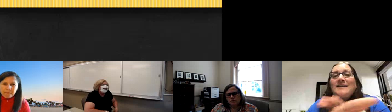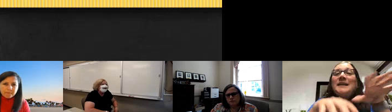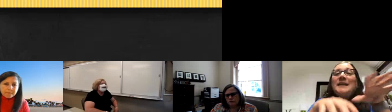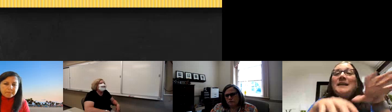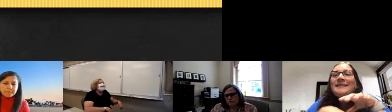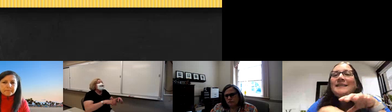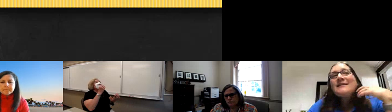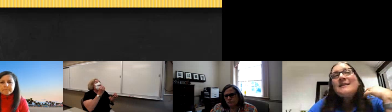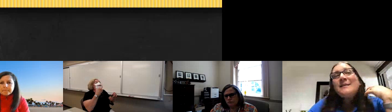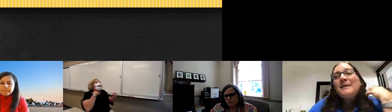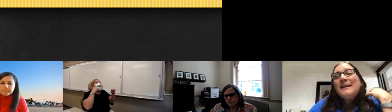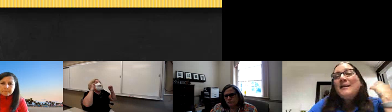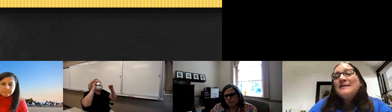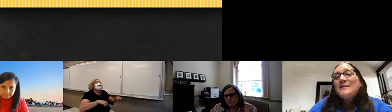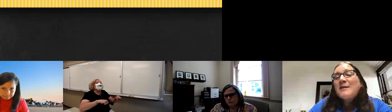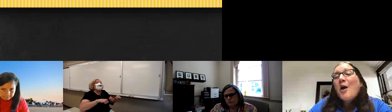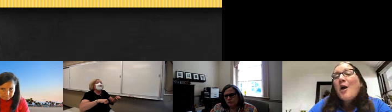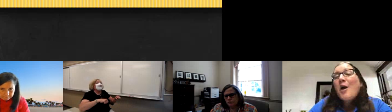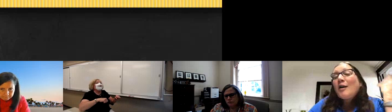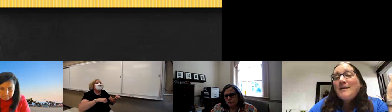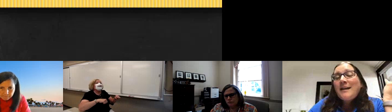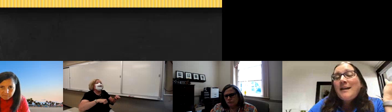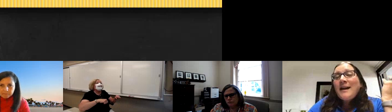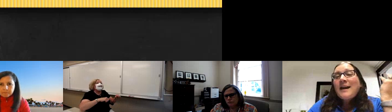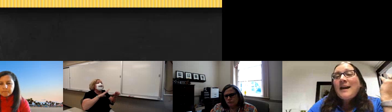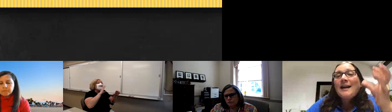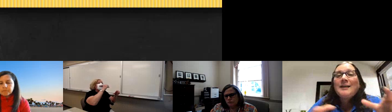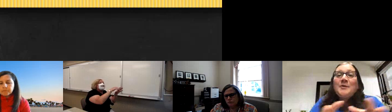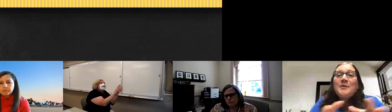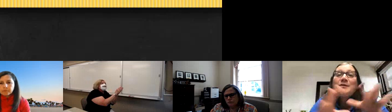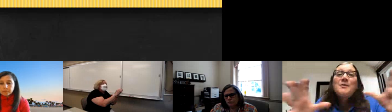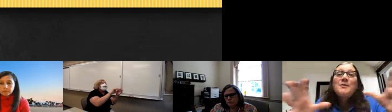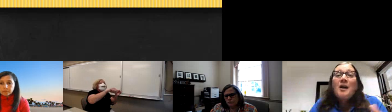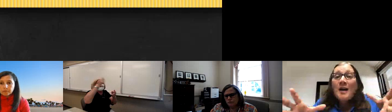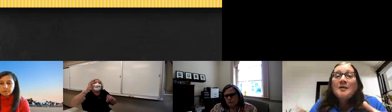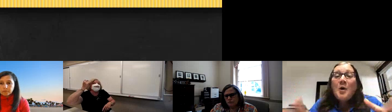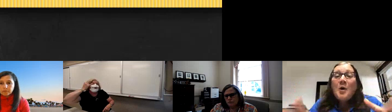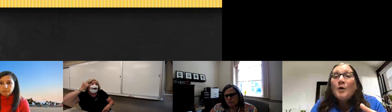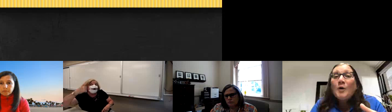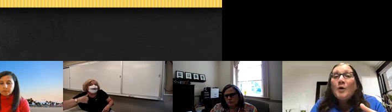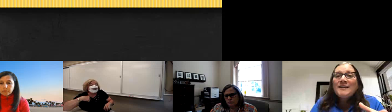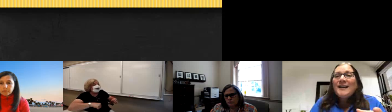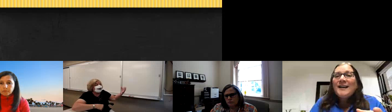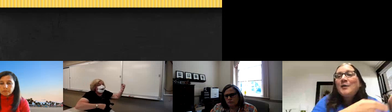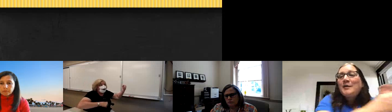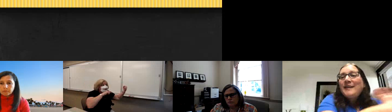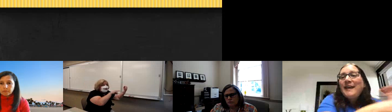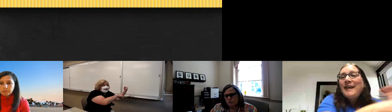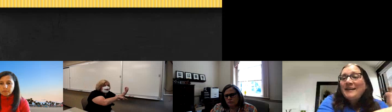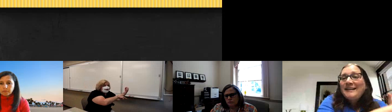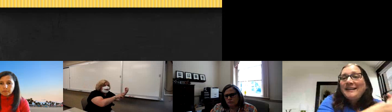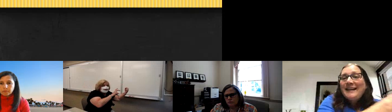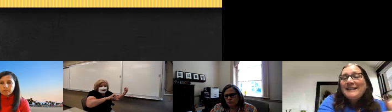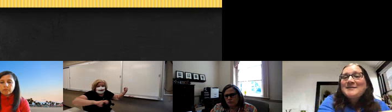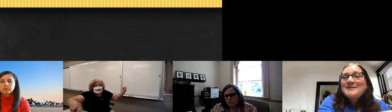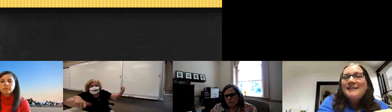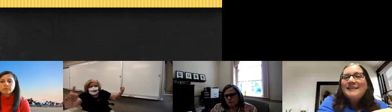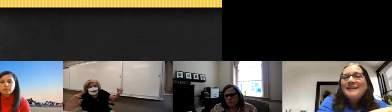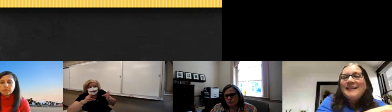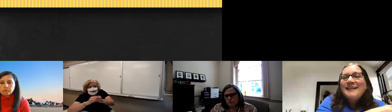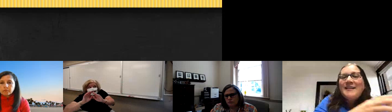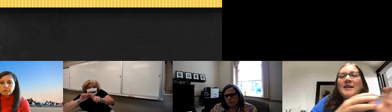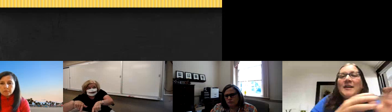on this meeting and somebody else could be calling me and I could put you all on hold and go to that meeting and